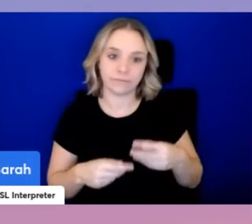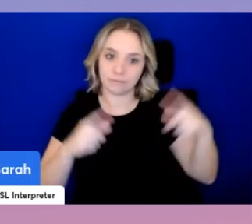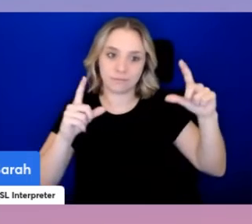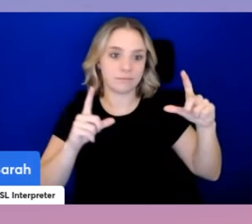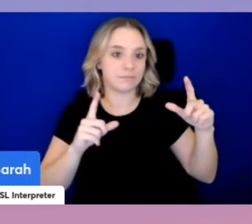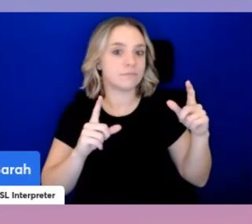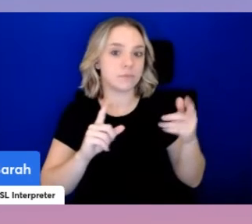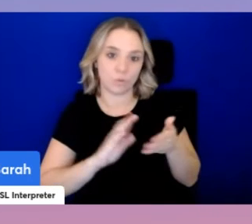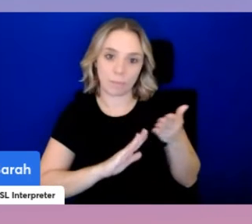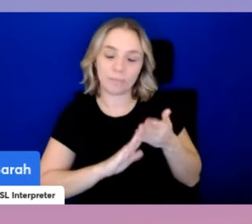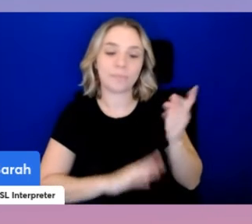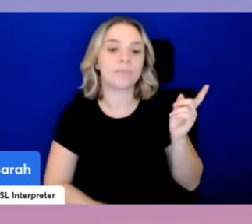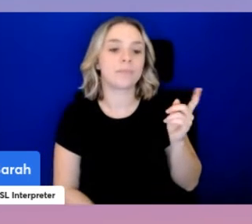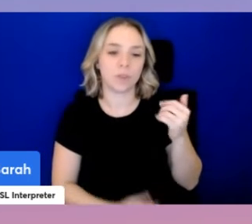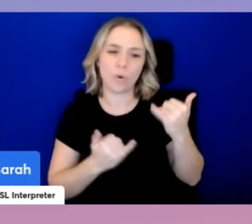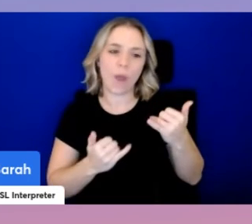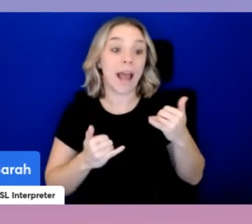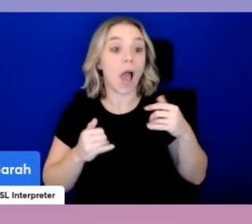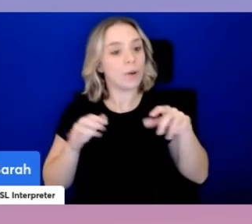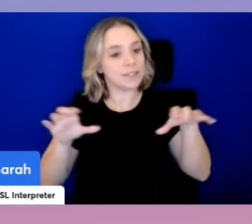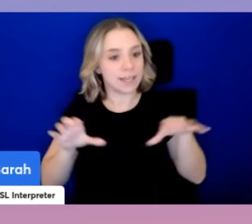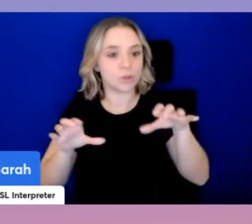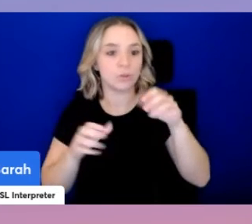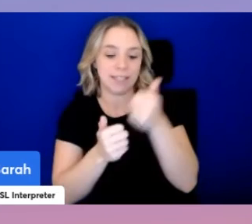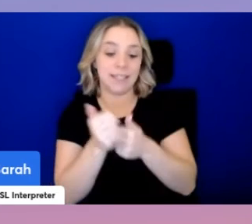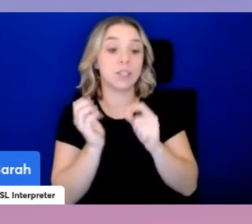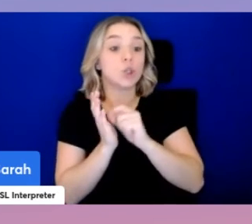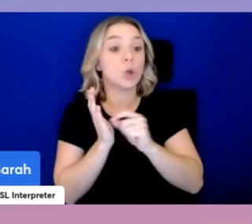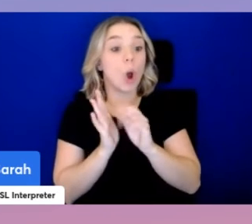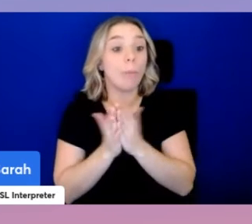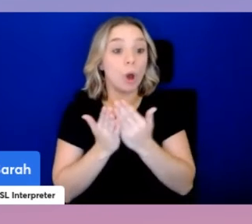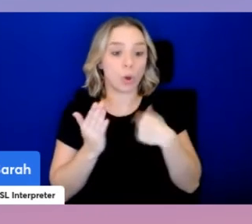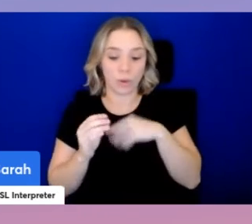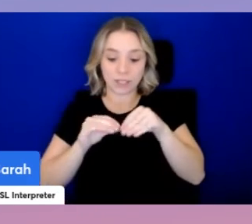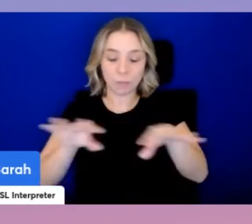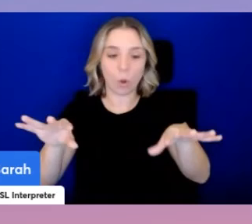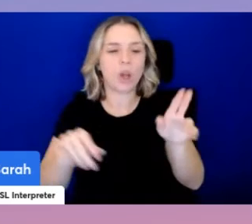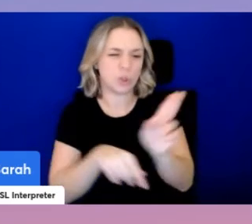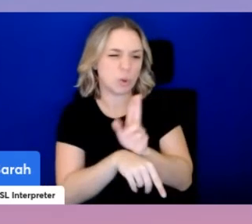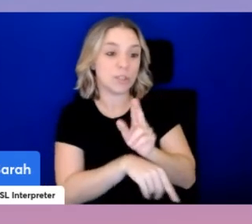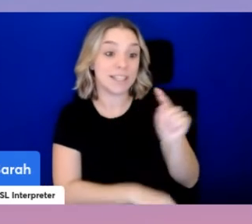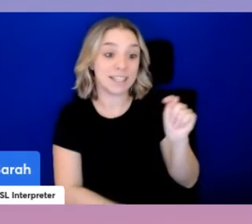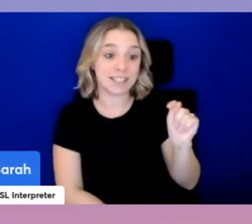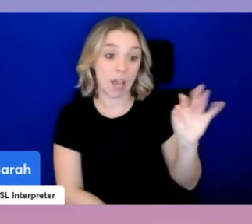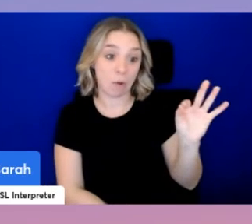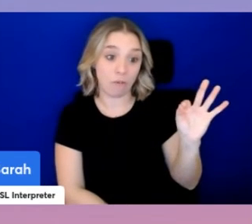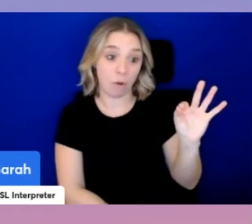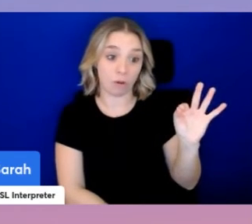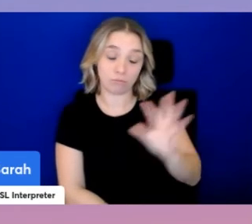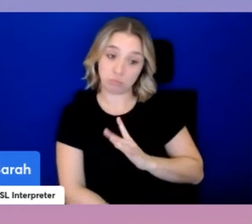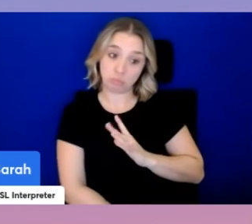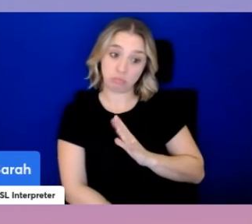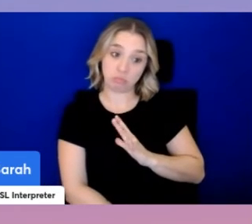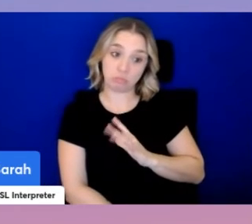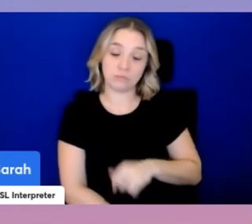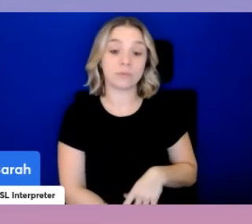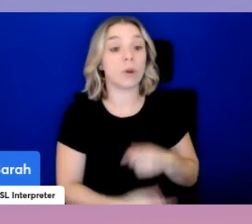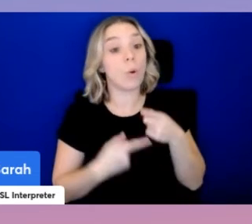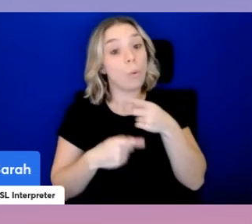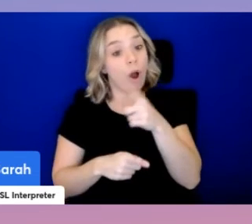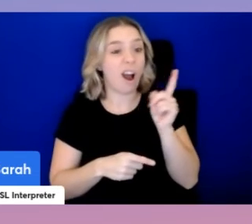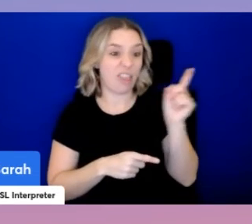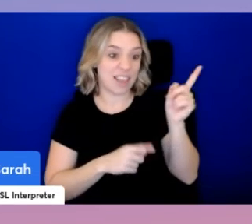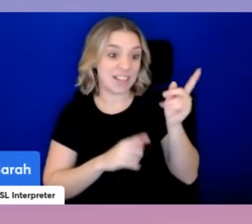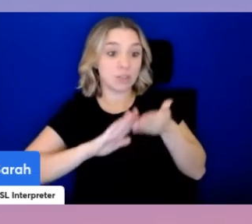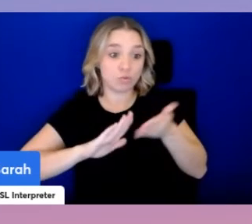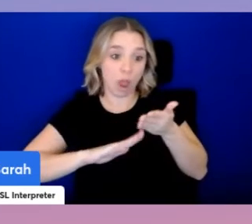So right now it is executing each of the notebooks we deployed using Terraform, which is really cool. While this is running, we can